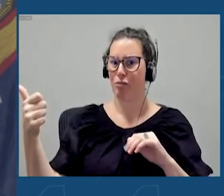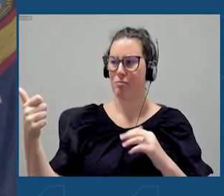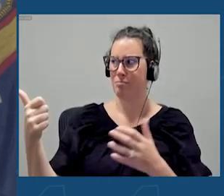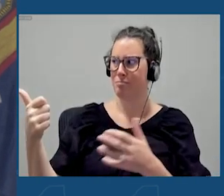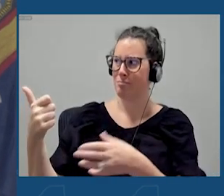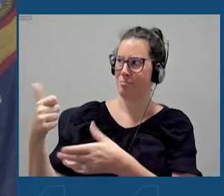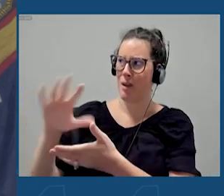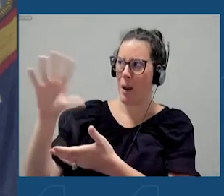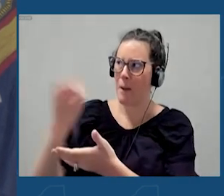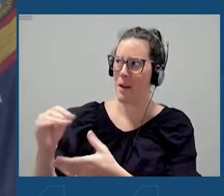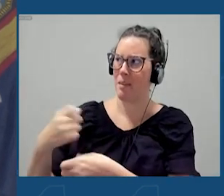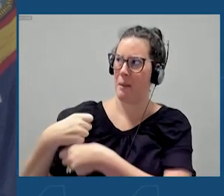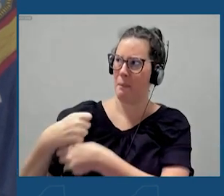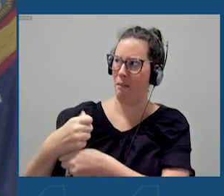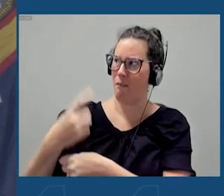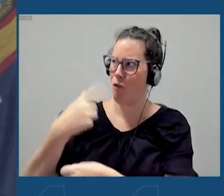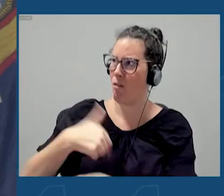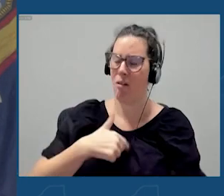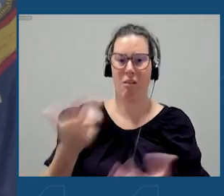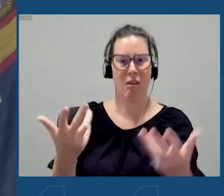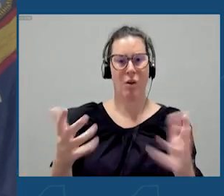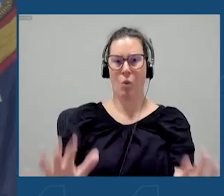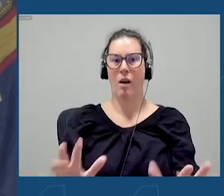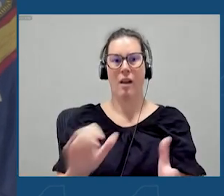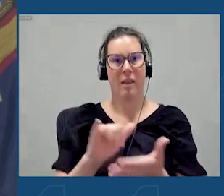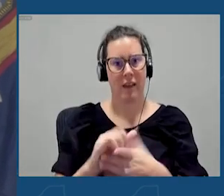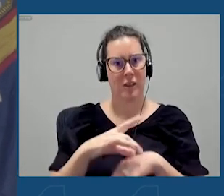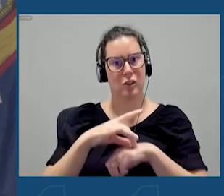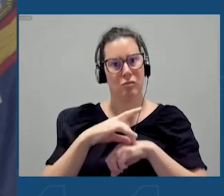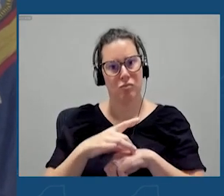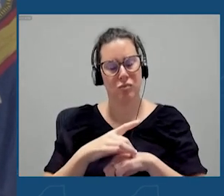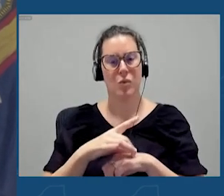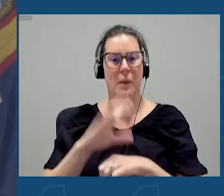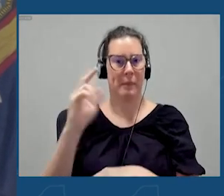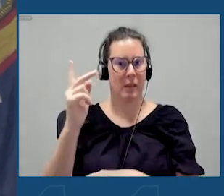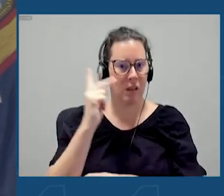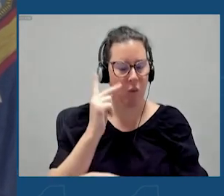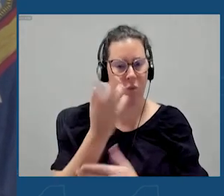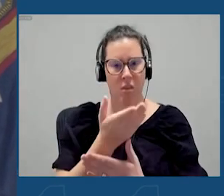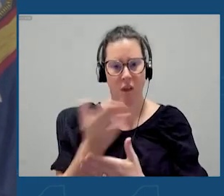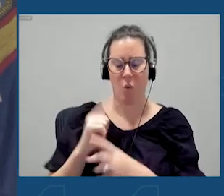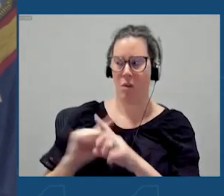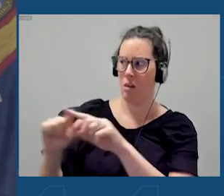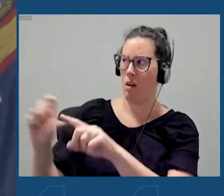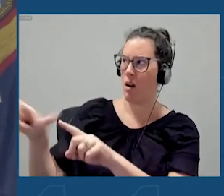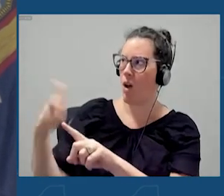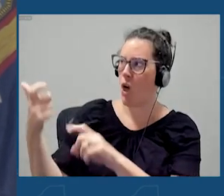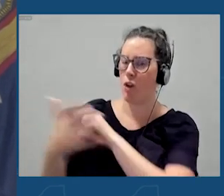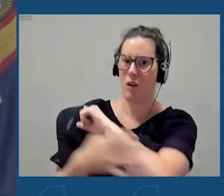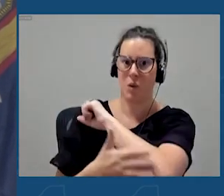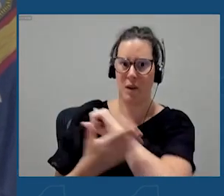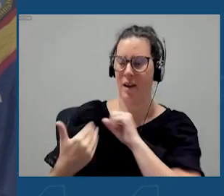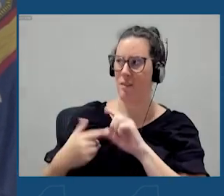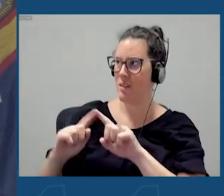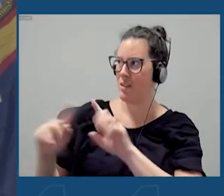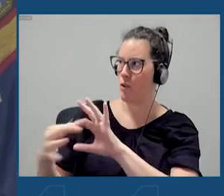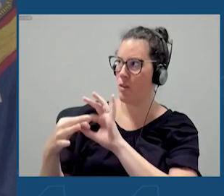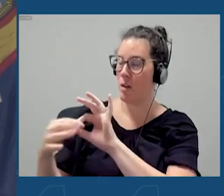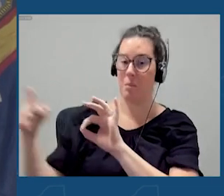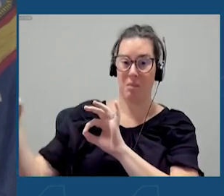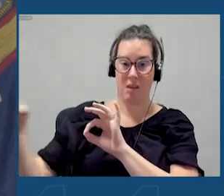can paralyze us. And there's geopolitical factors. When we rely on a certain country and we have different relationships, they can cut us